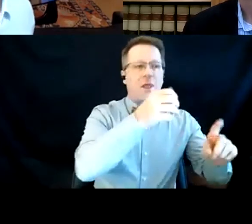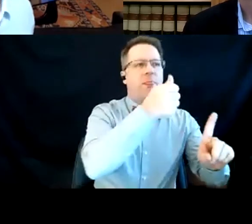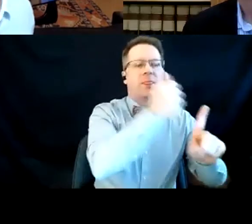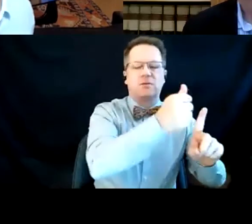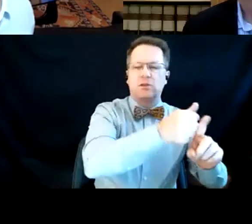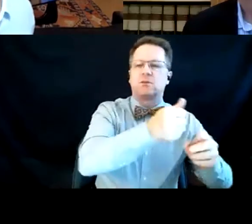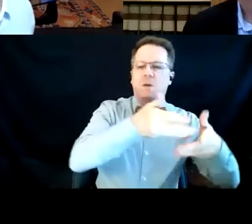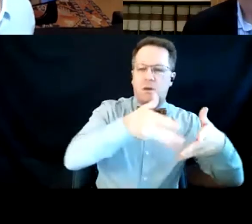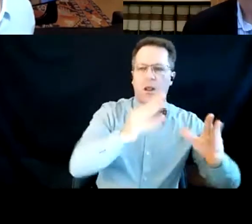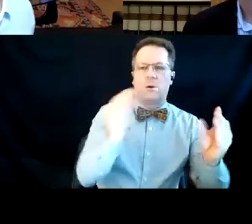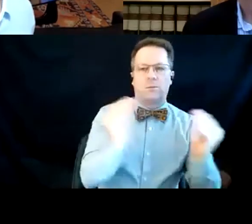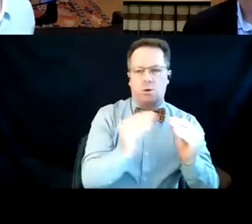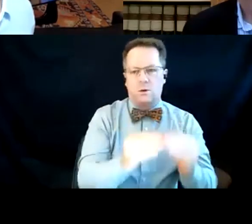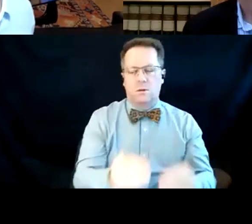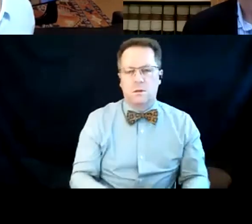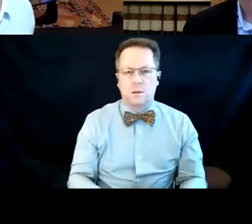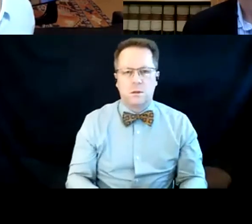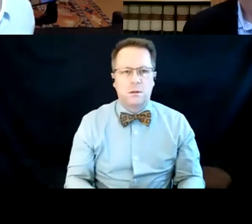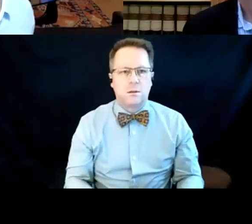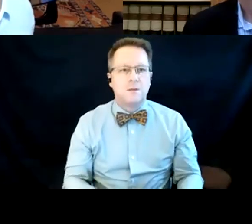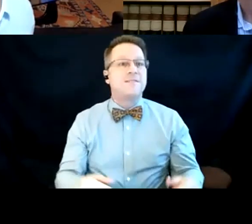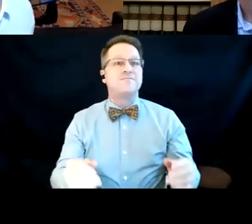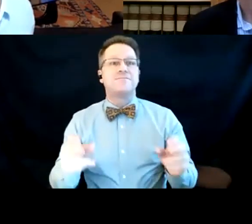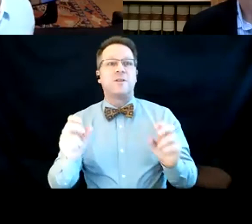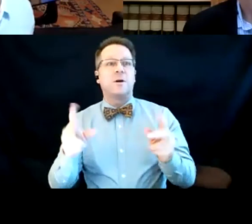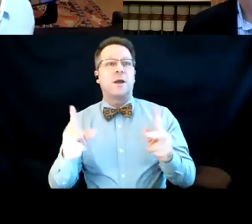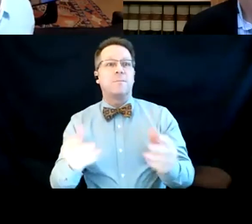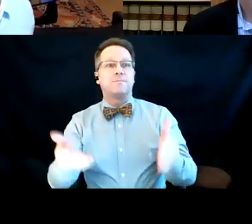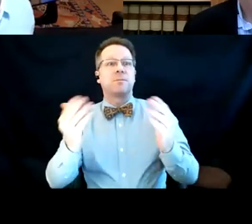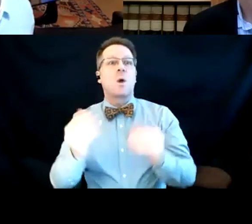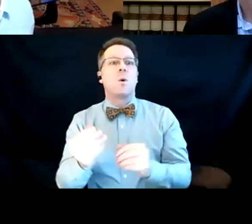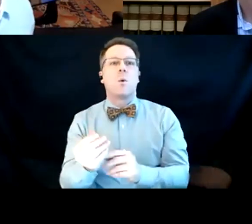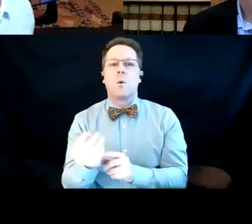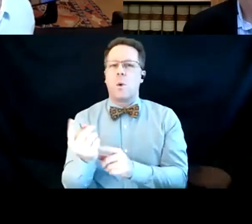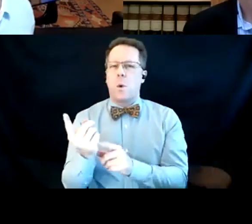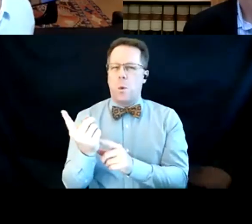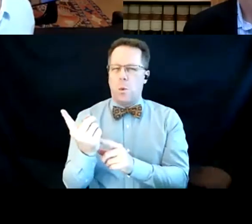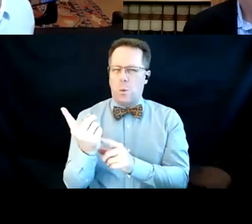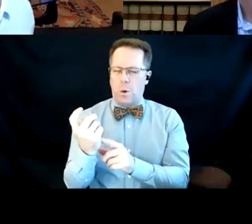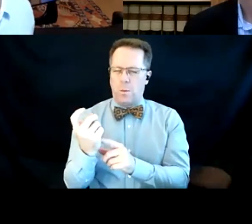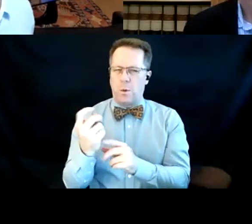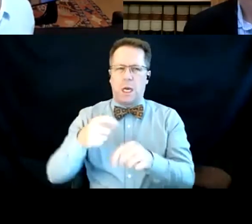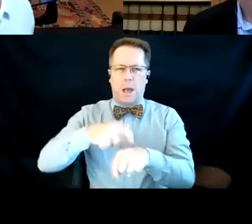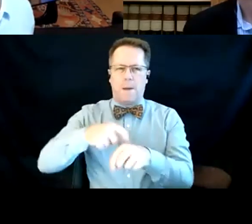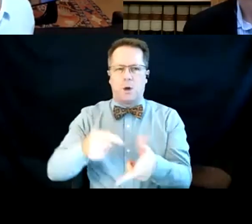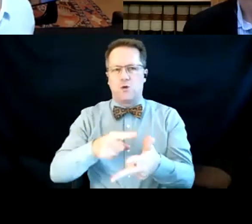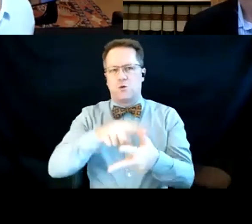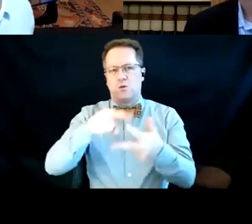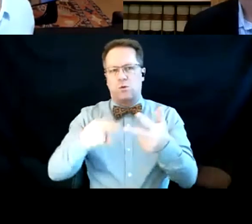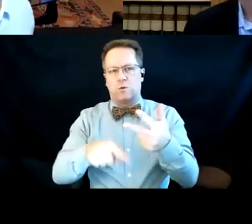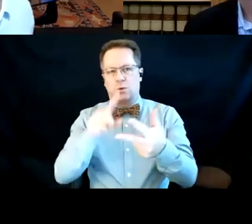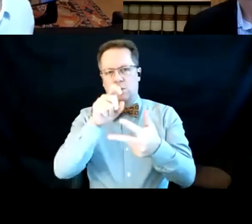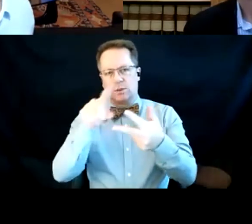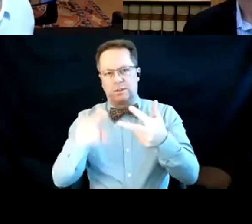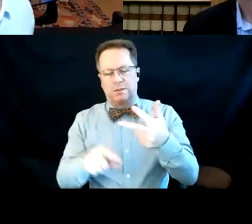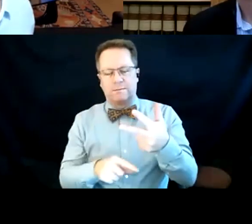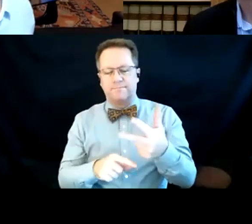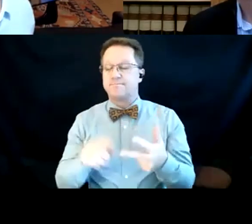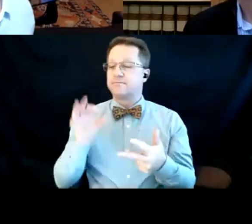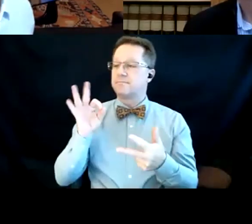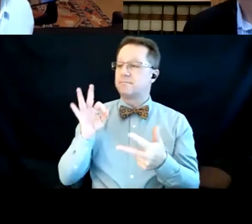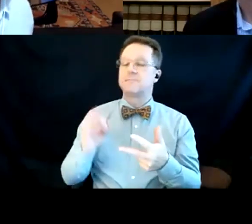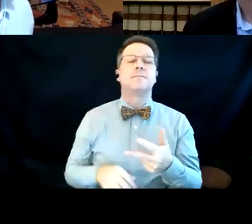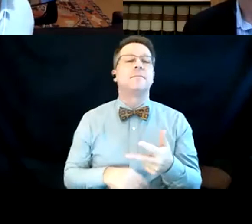Okay, Makiba, give us another, we'll take one more round of 3 questions. All right, sounds good. So we have one